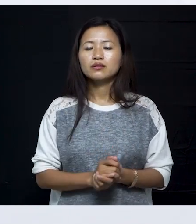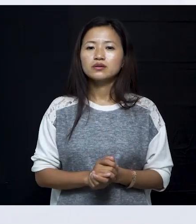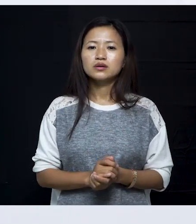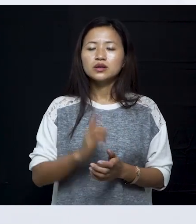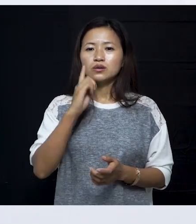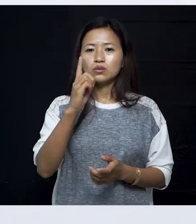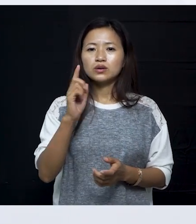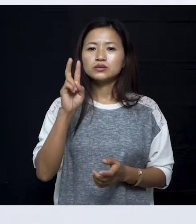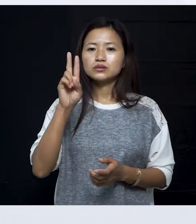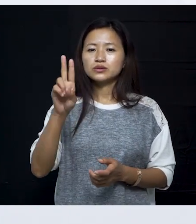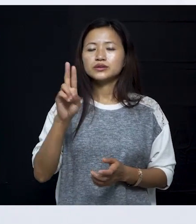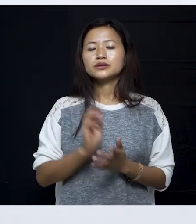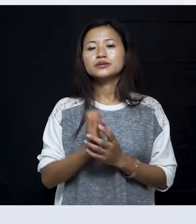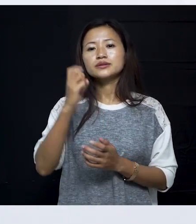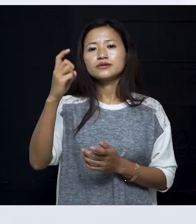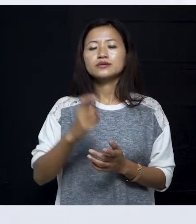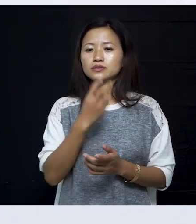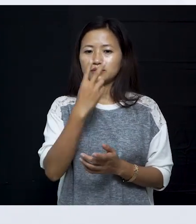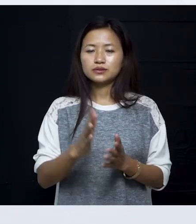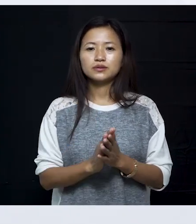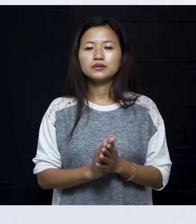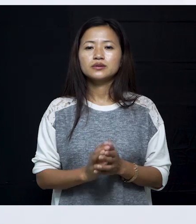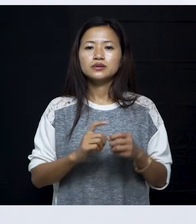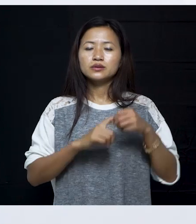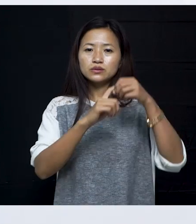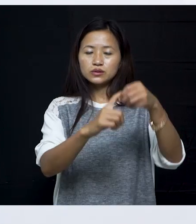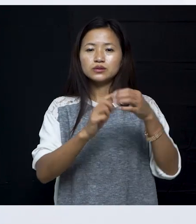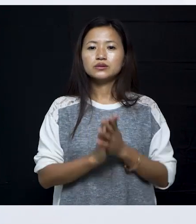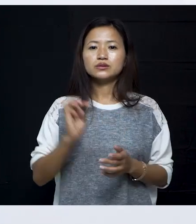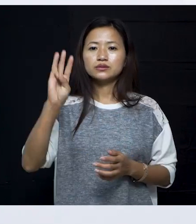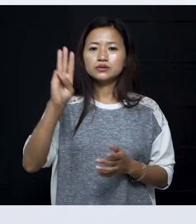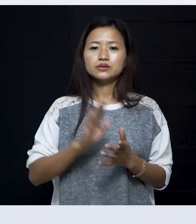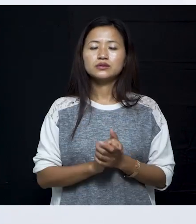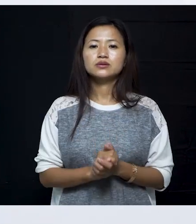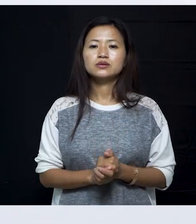page 127 and take a look at question number 3.